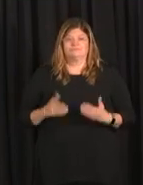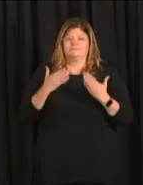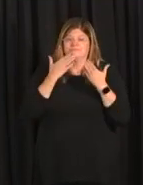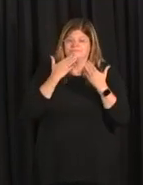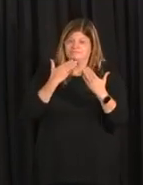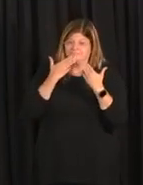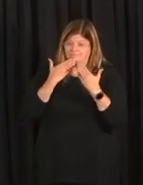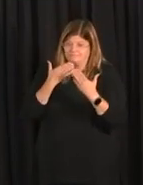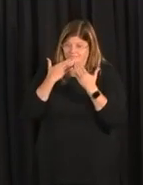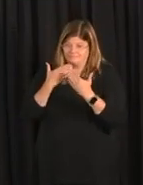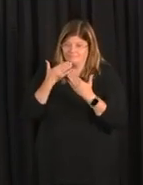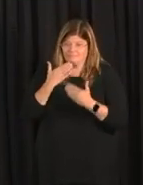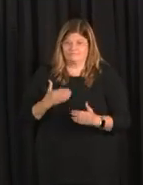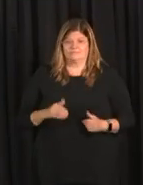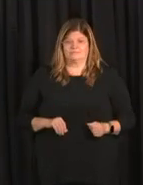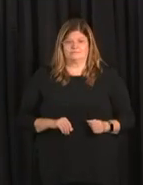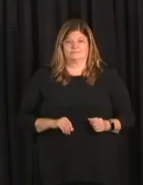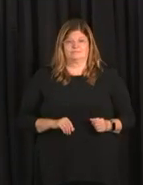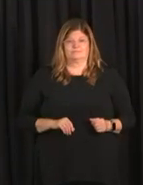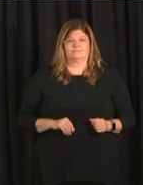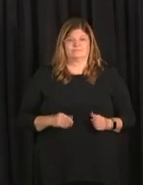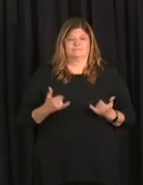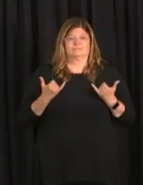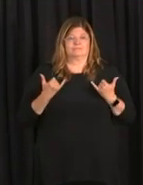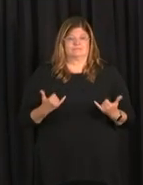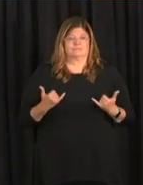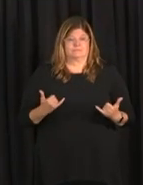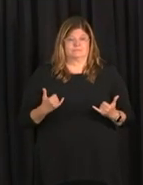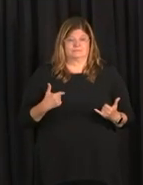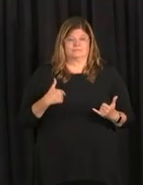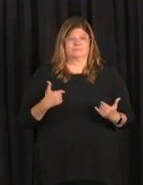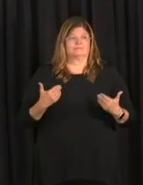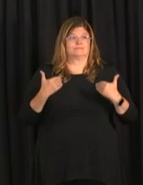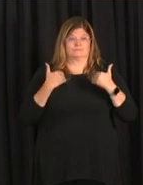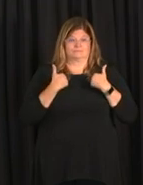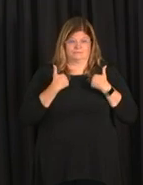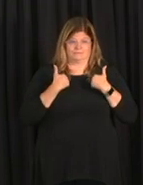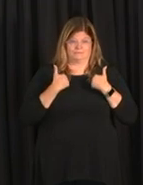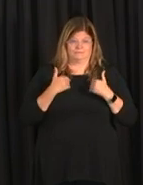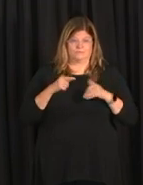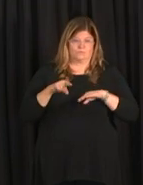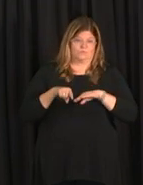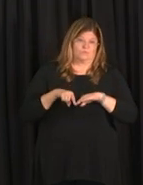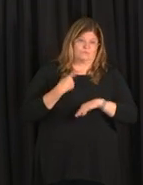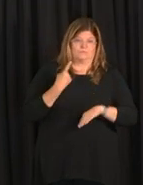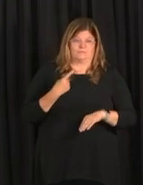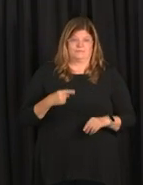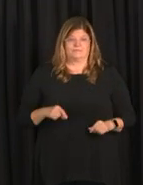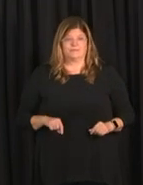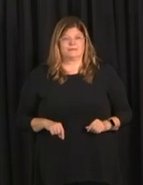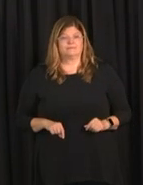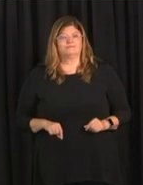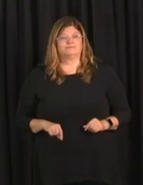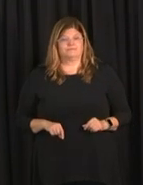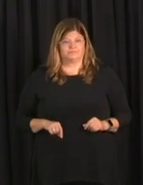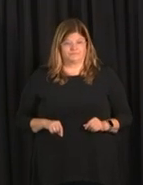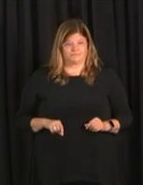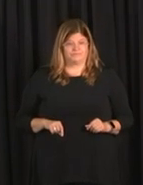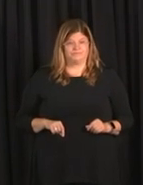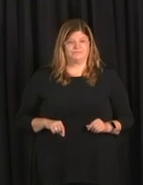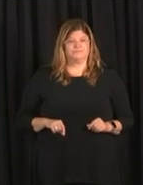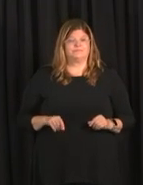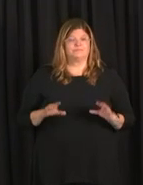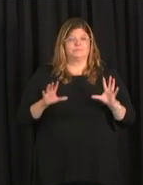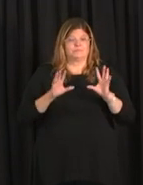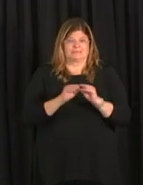you, Mr. Chairman. And we have a bit of a longer briefing today, so I want to get